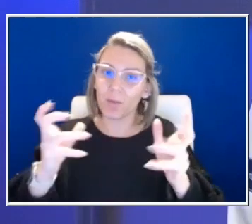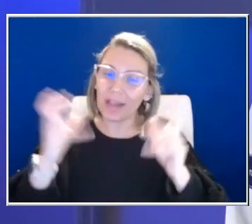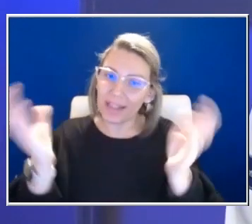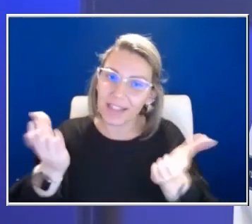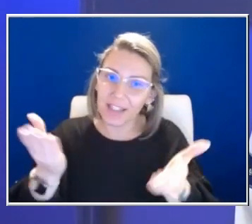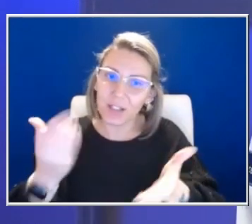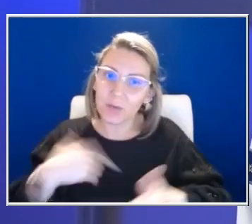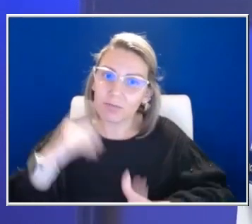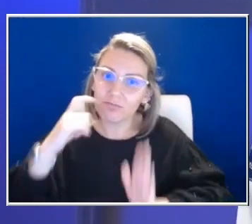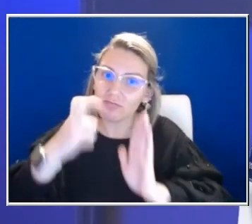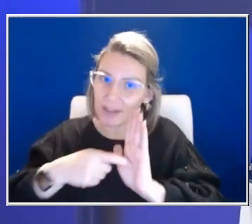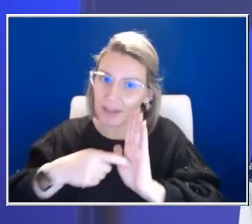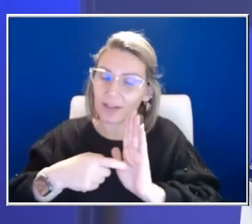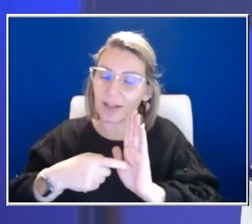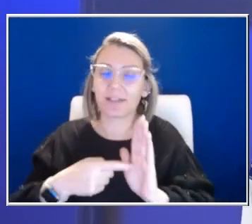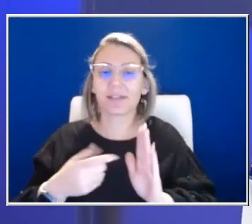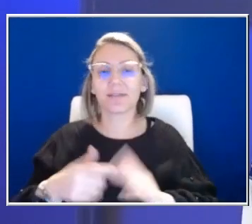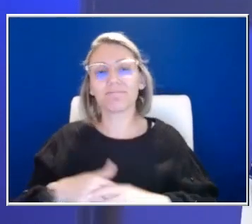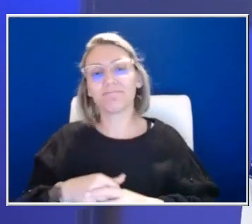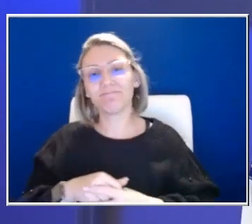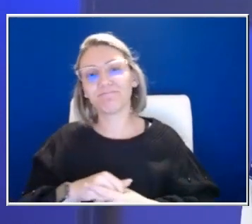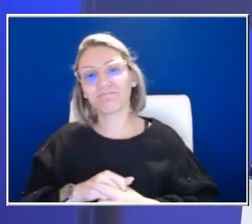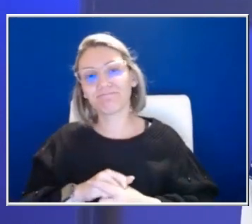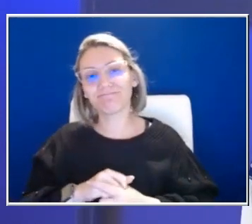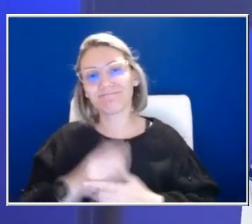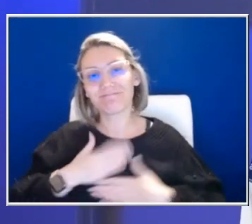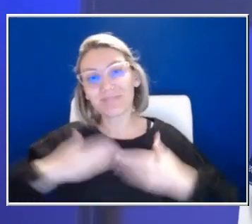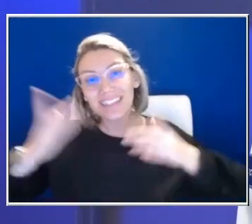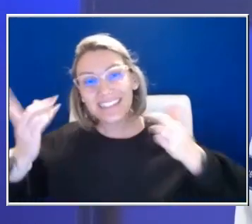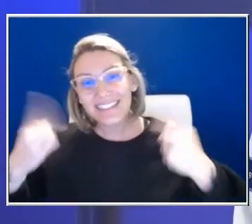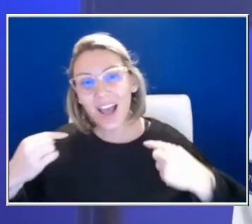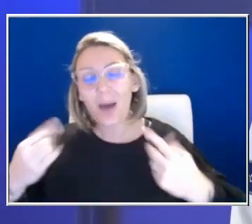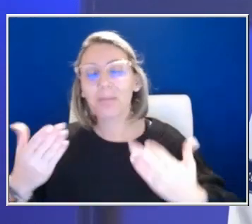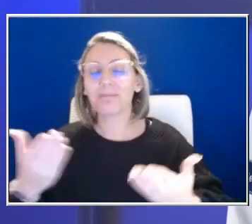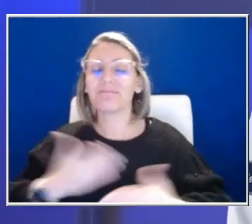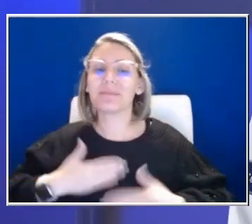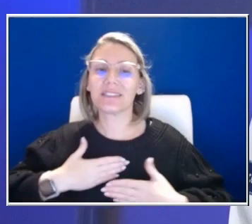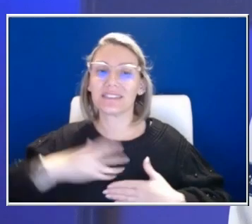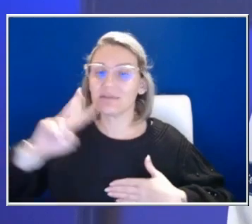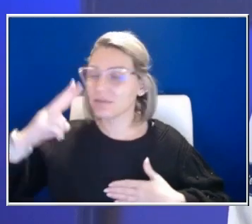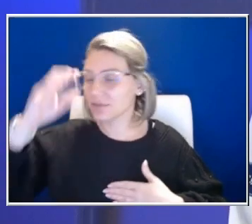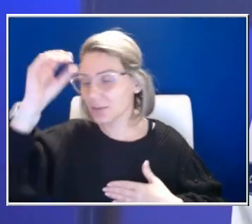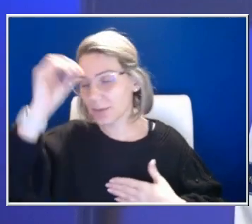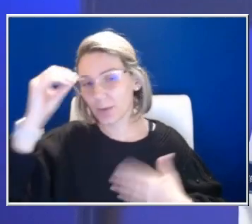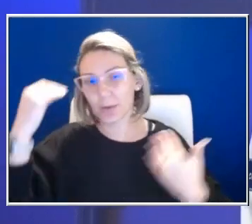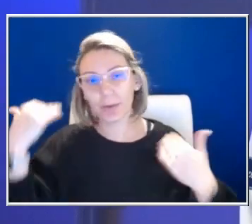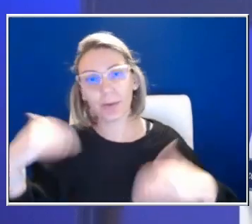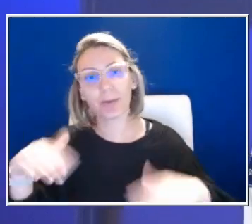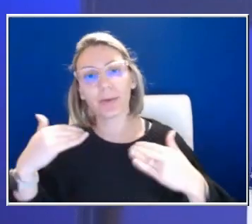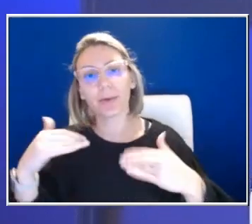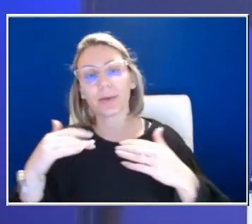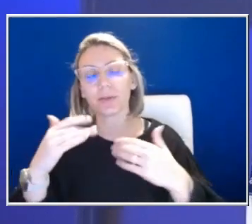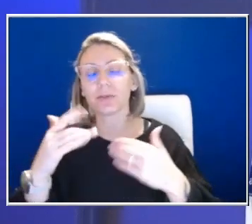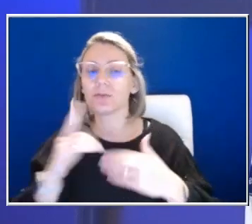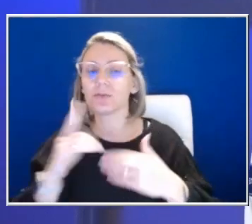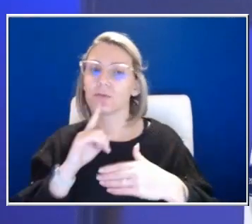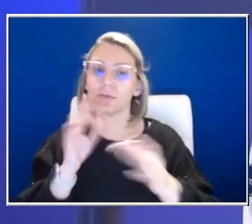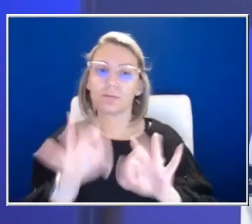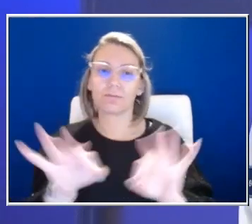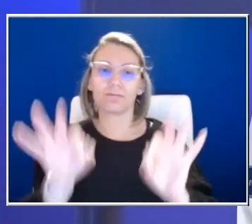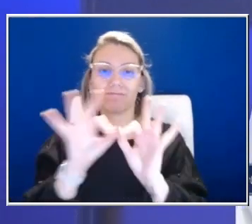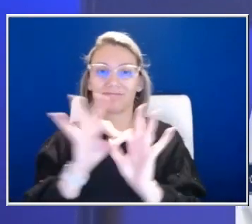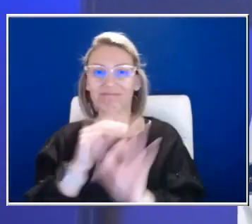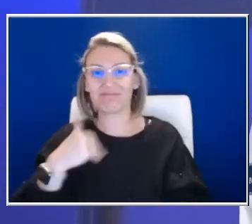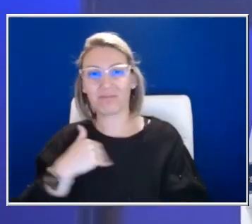it, and please come, because the second opinion makes such a difference. In breast cancer specifically, we know